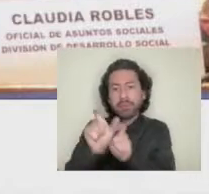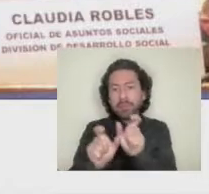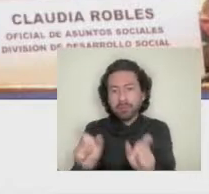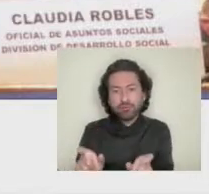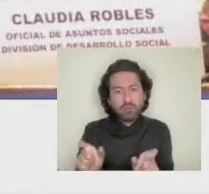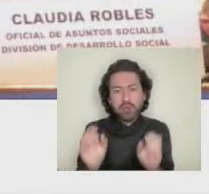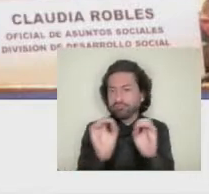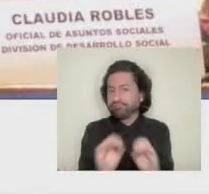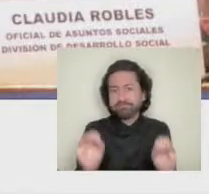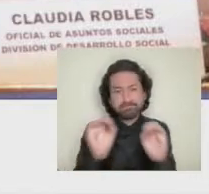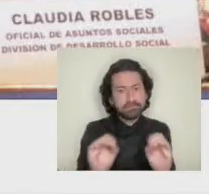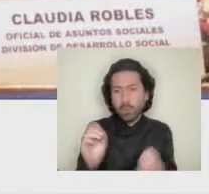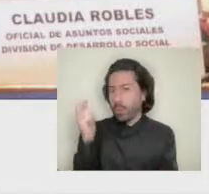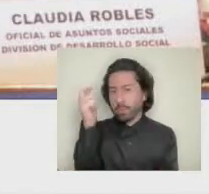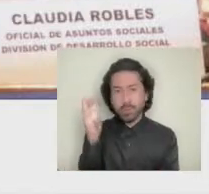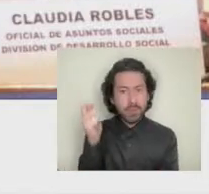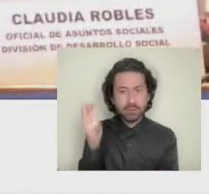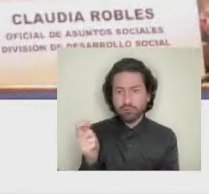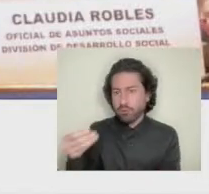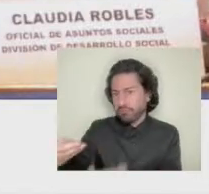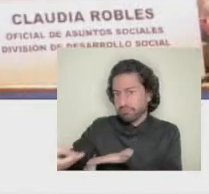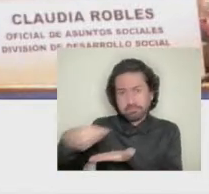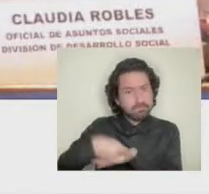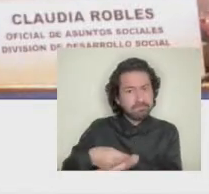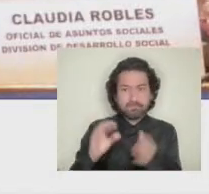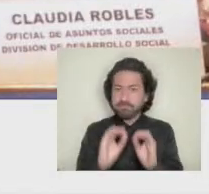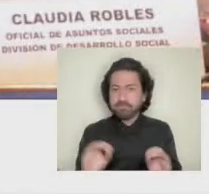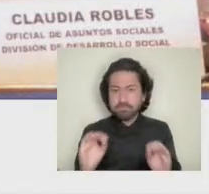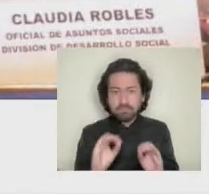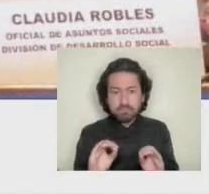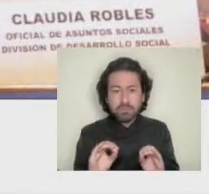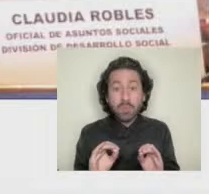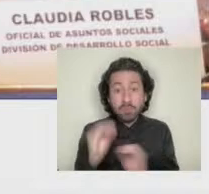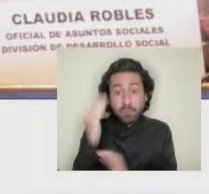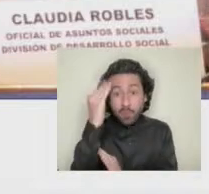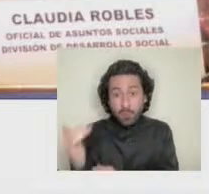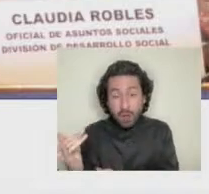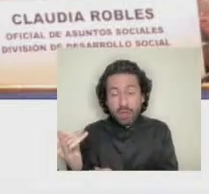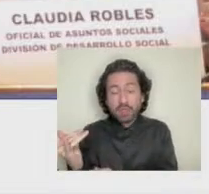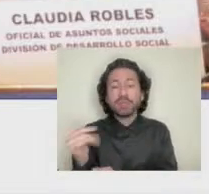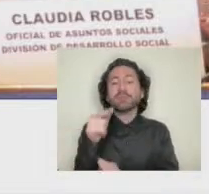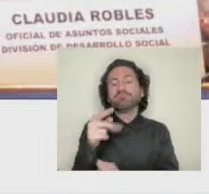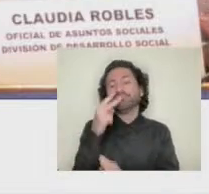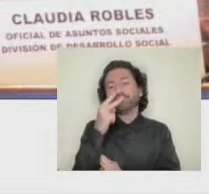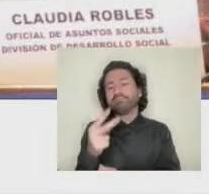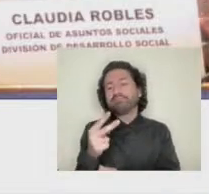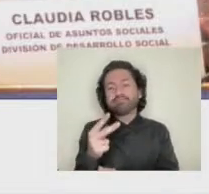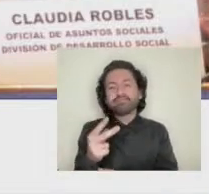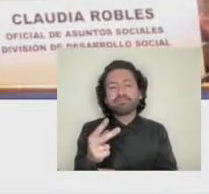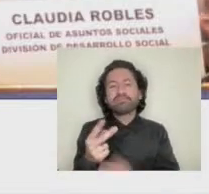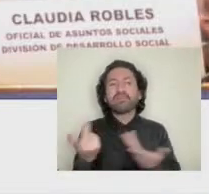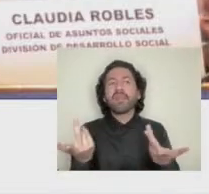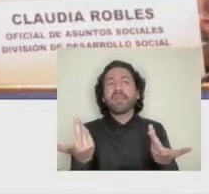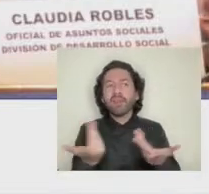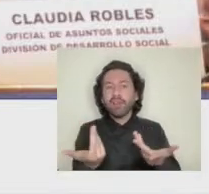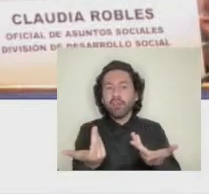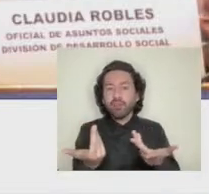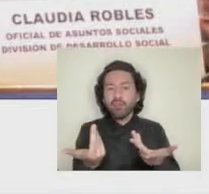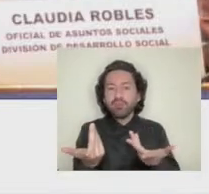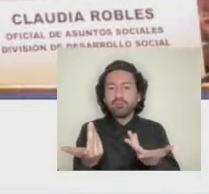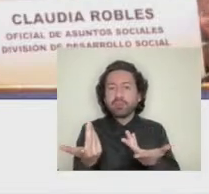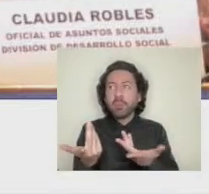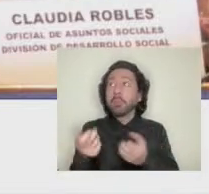that lack access to a pension. And how this is much more significant as a result of the increase of access